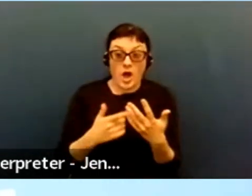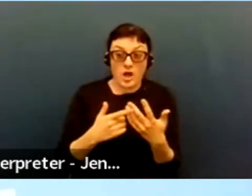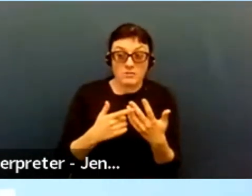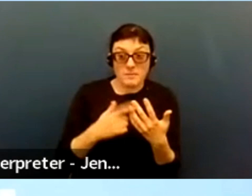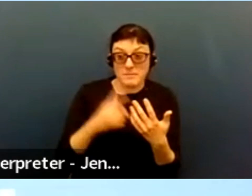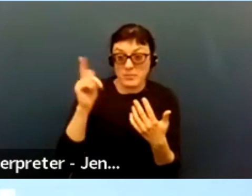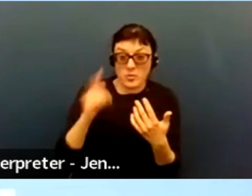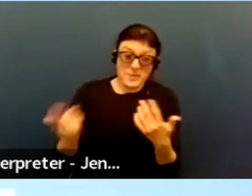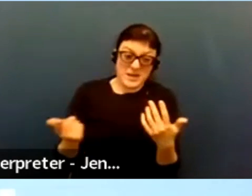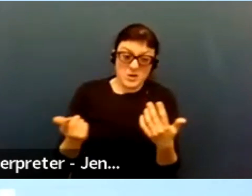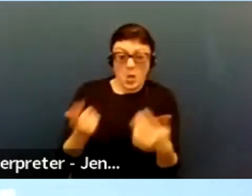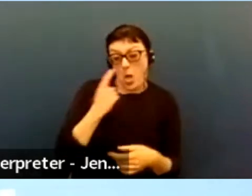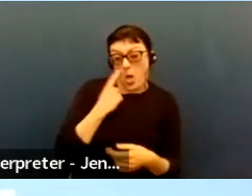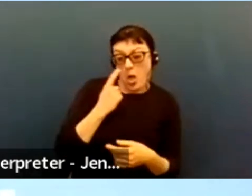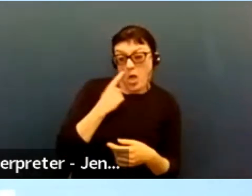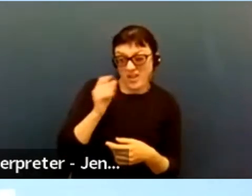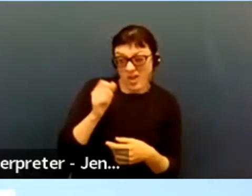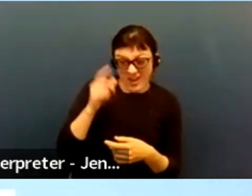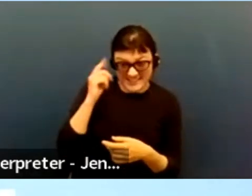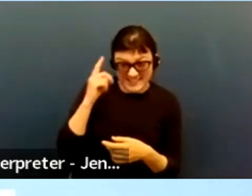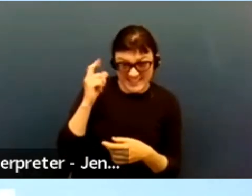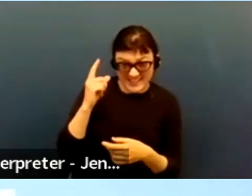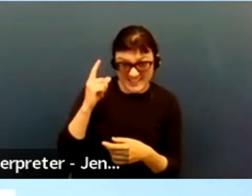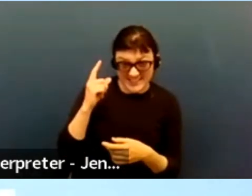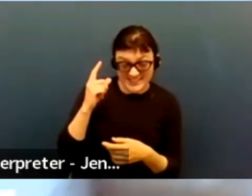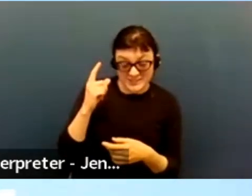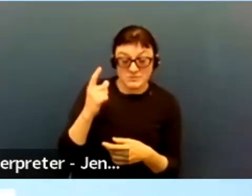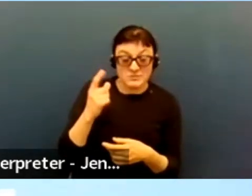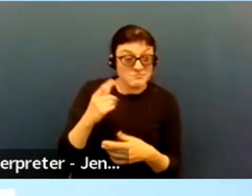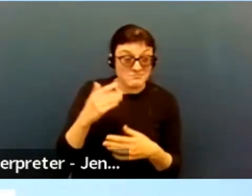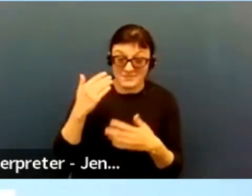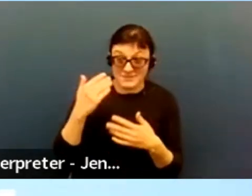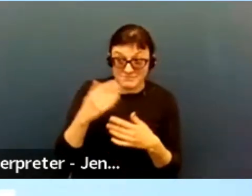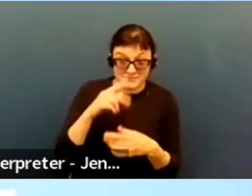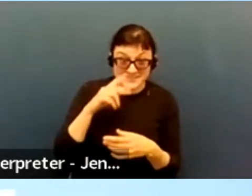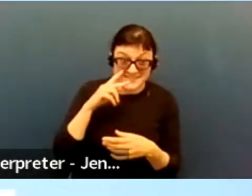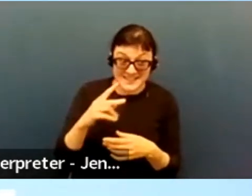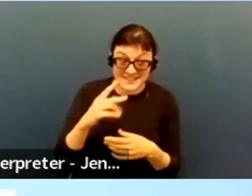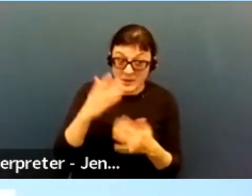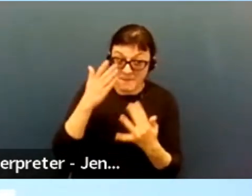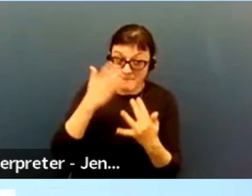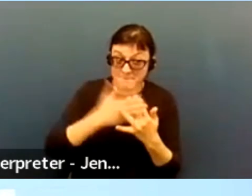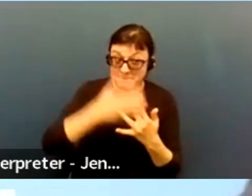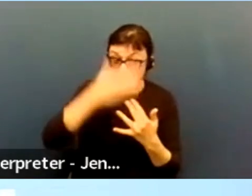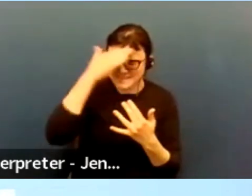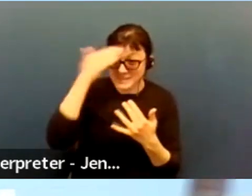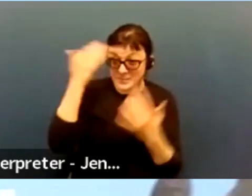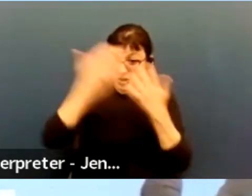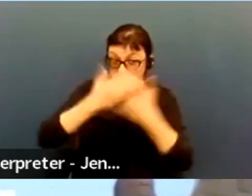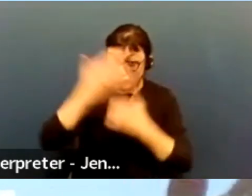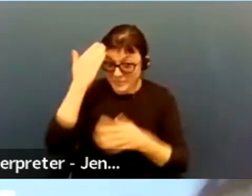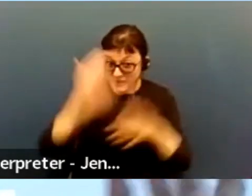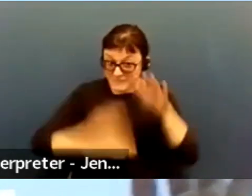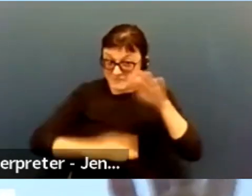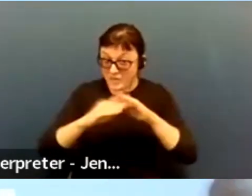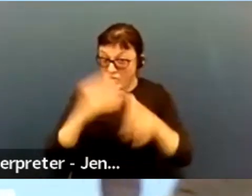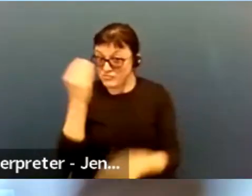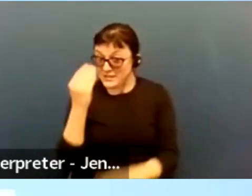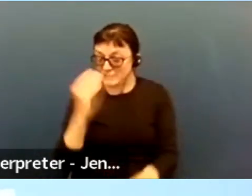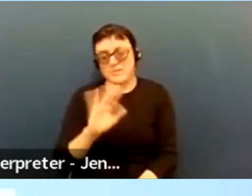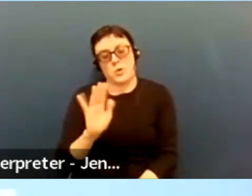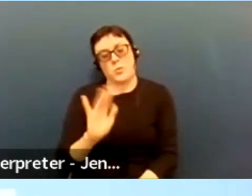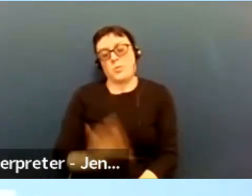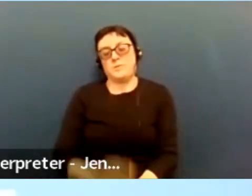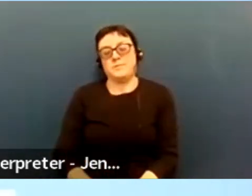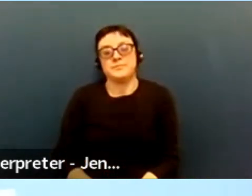will work. But don't, when other people have been so cavalier, like I said, have you ever